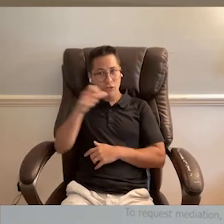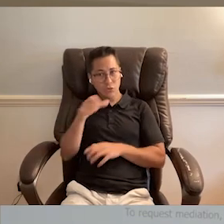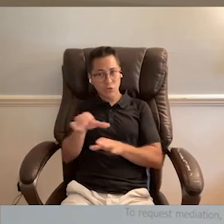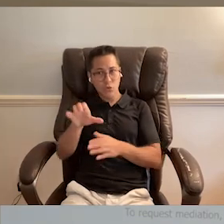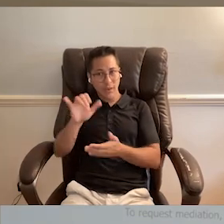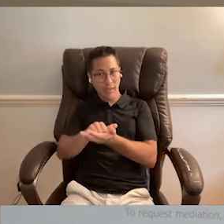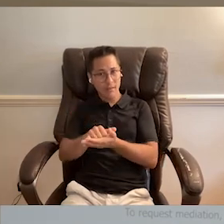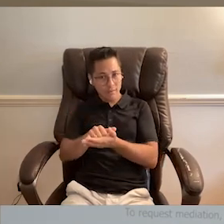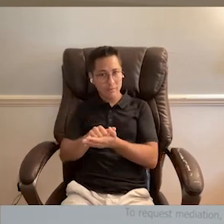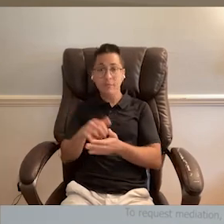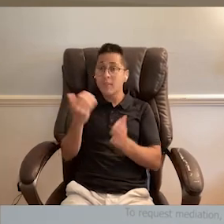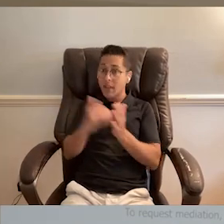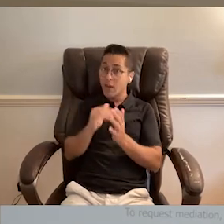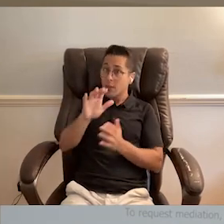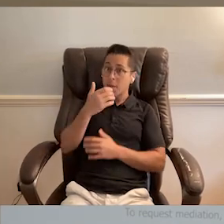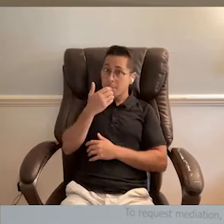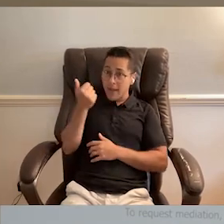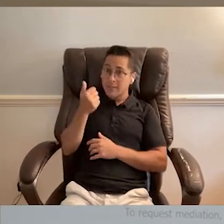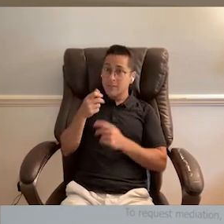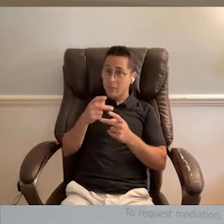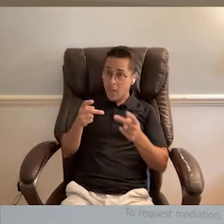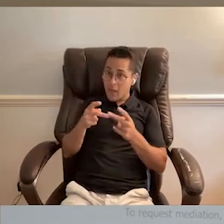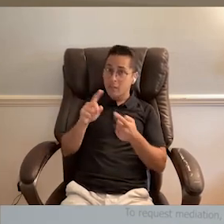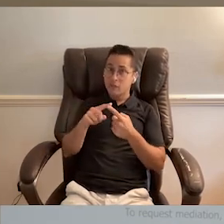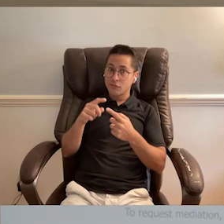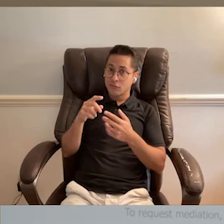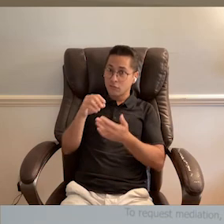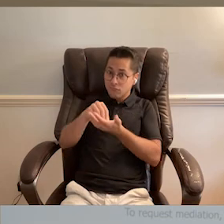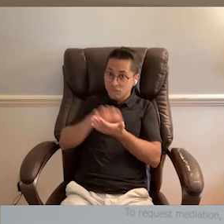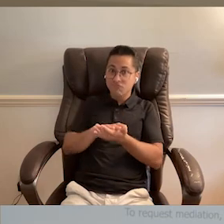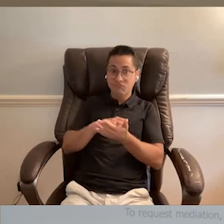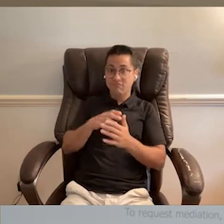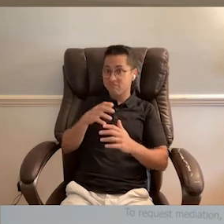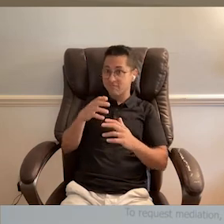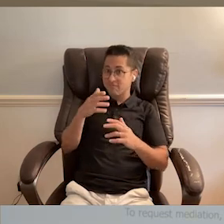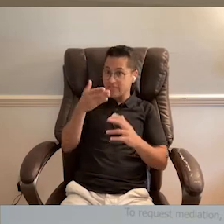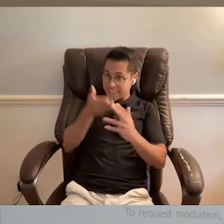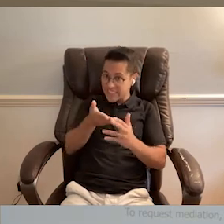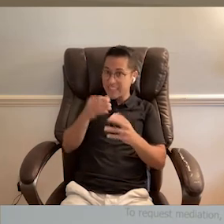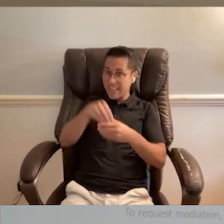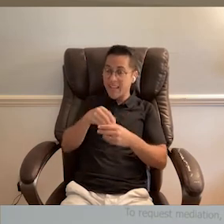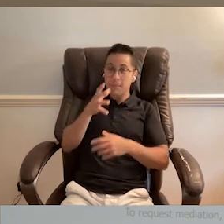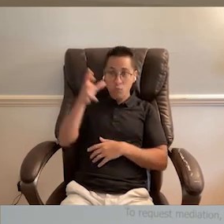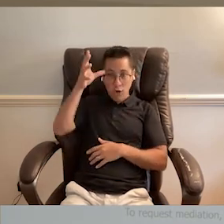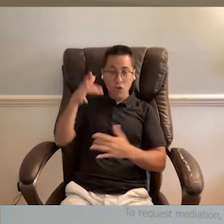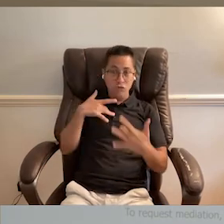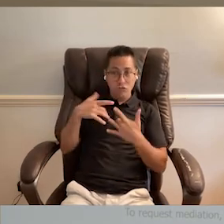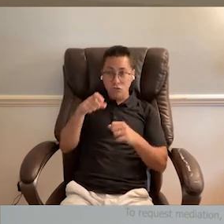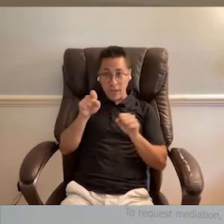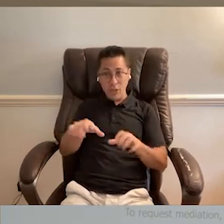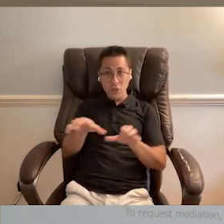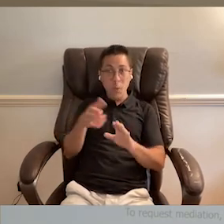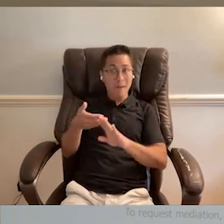your best place to get things documented is in those parental concerns, and you can do it before, but if things come up